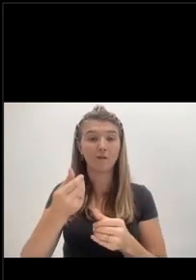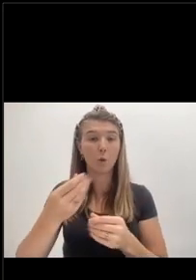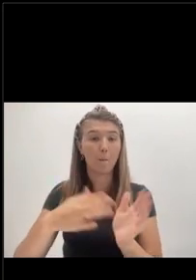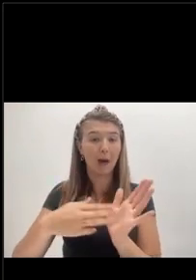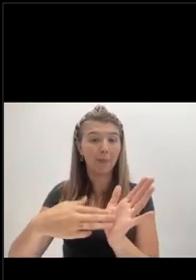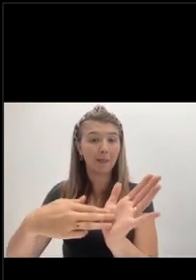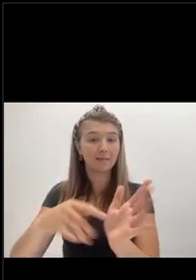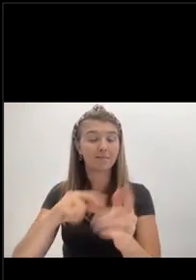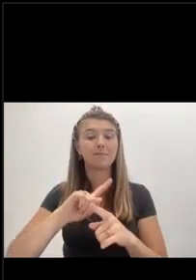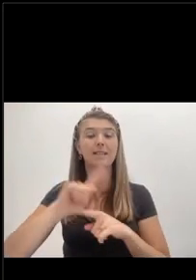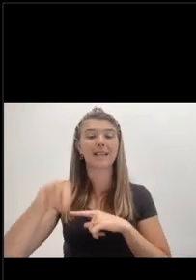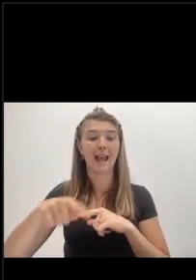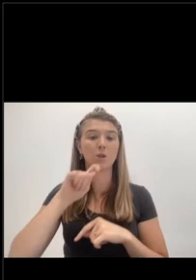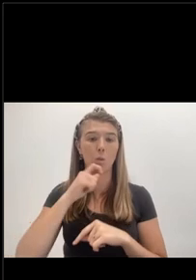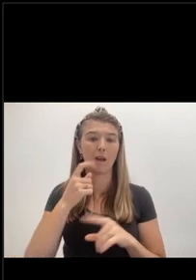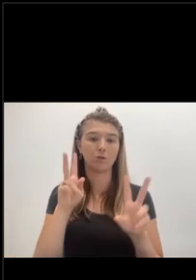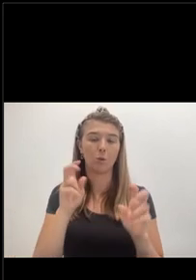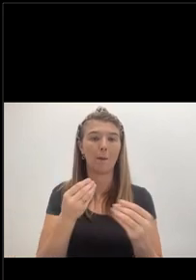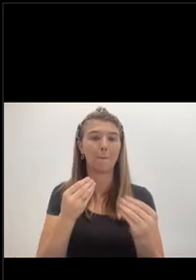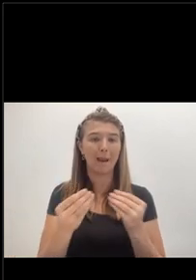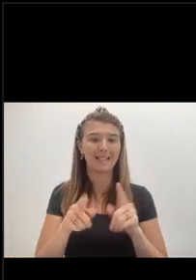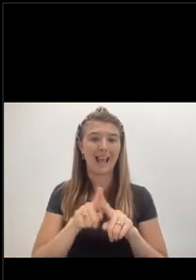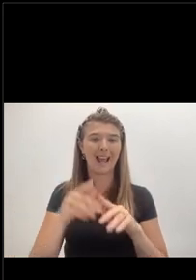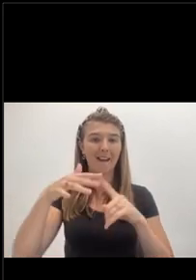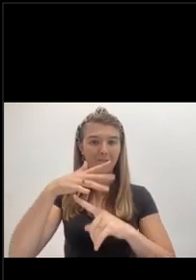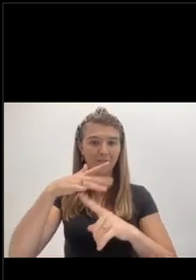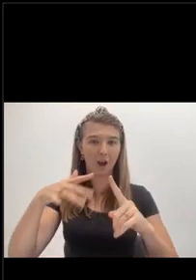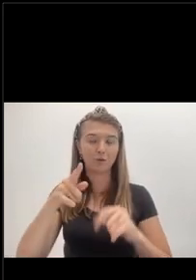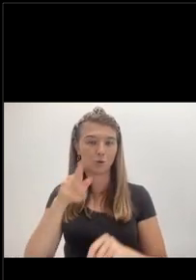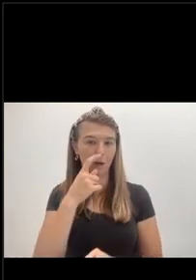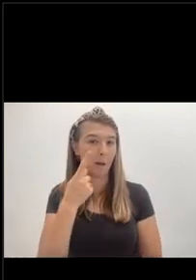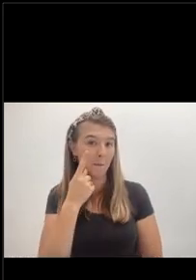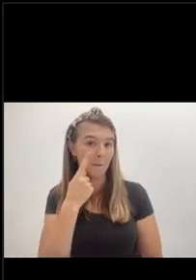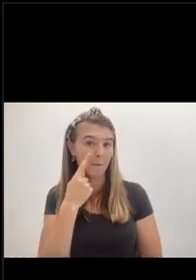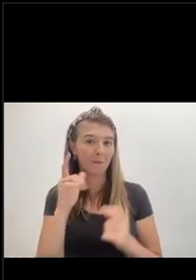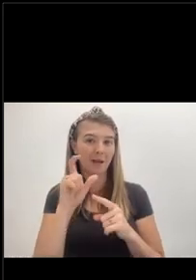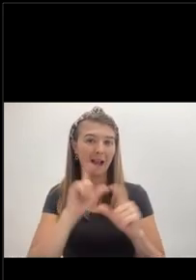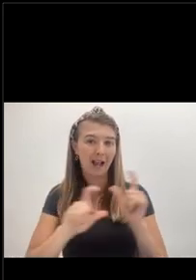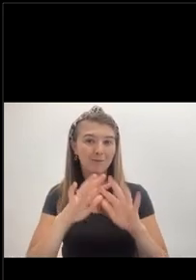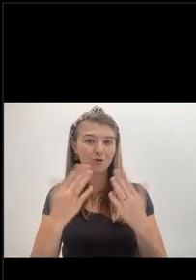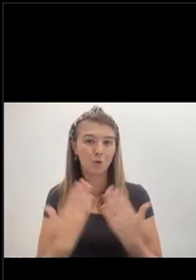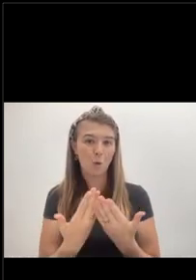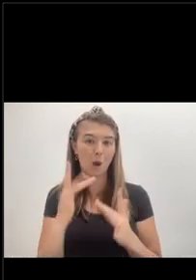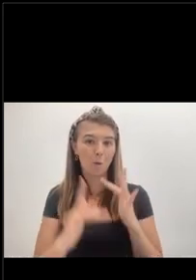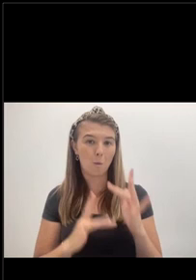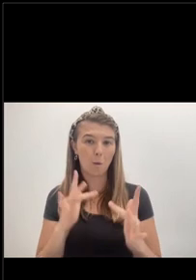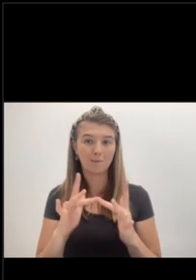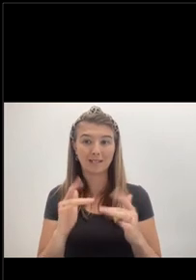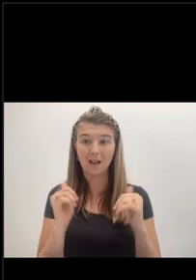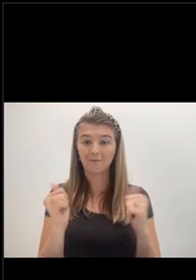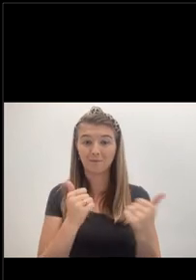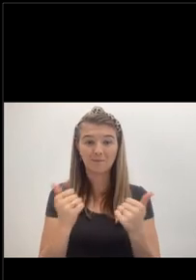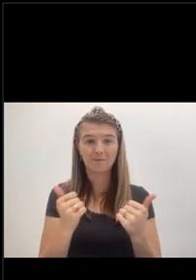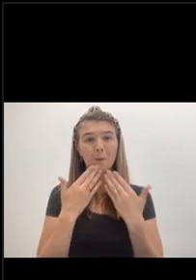next one will be on plastics and the environment. So check back on the Chemistry World website for news about that. And that's thank you from